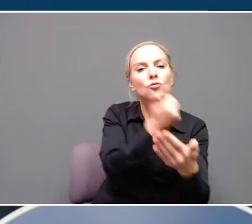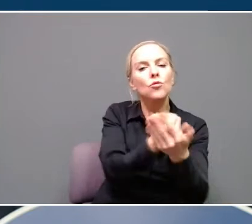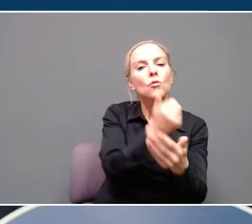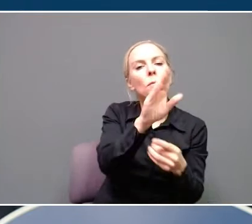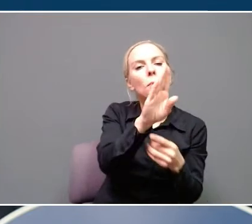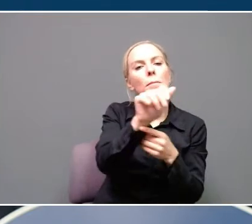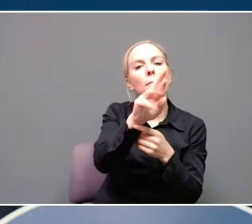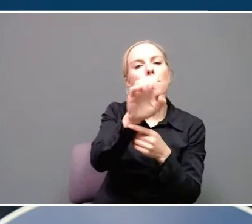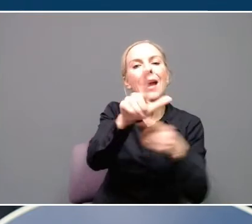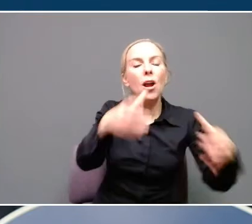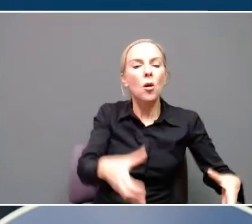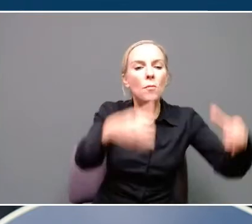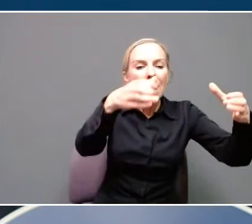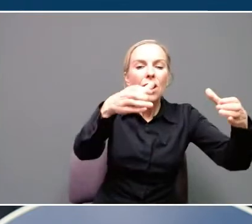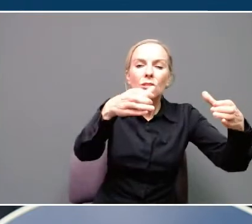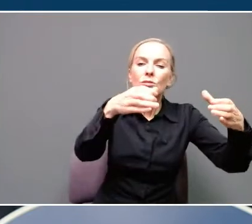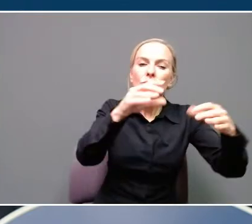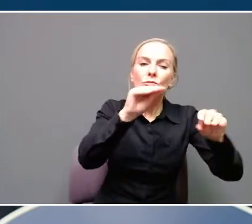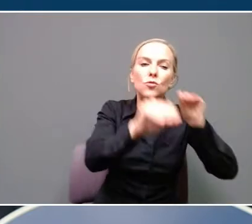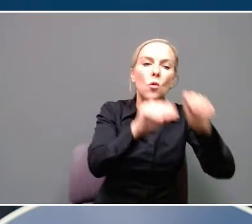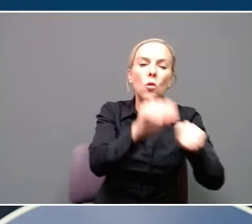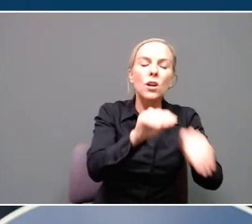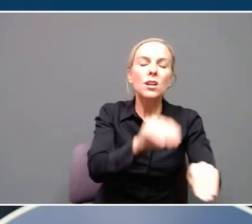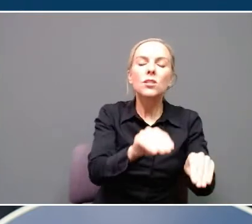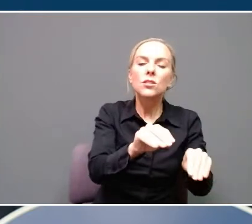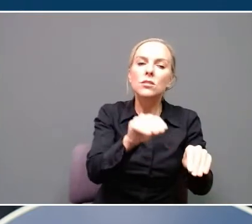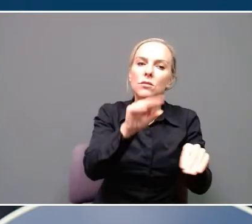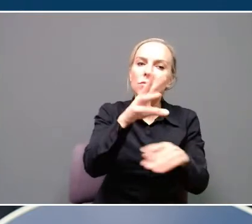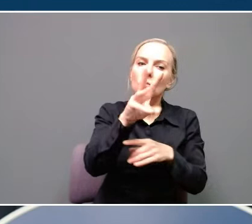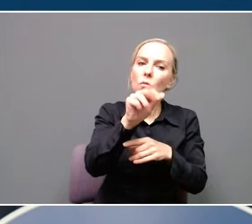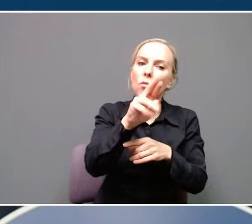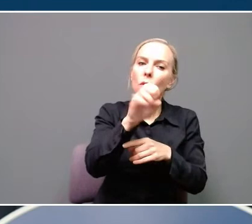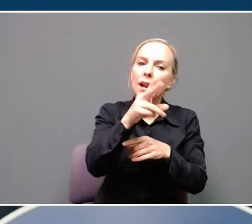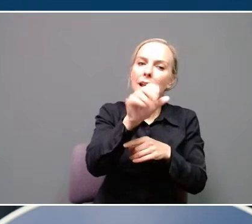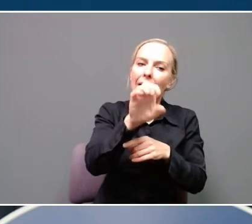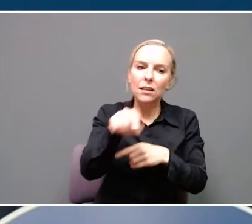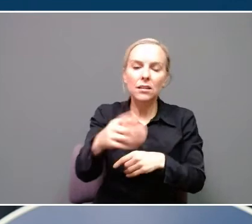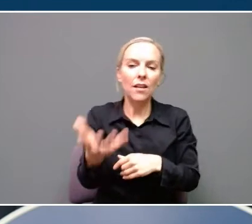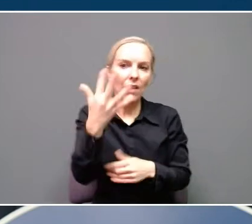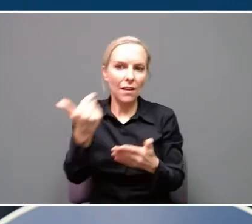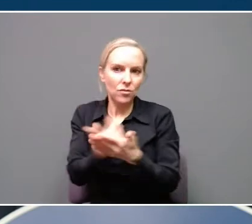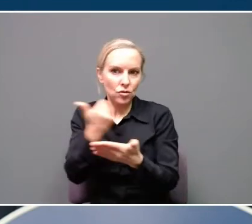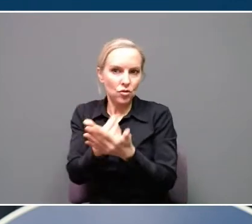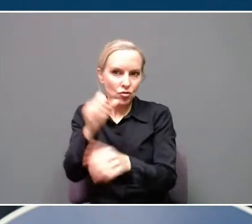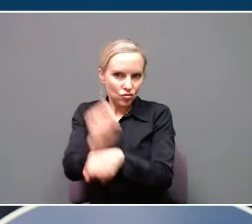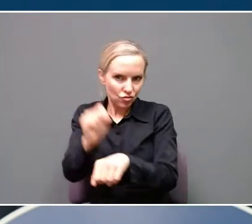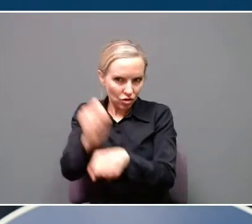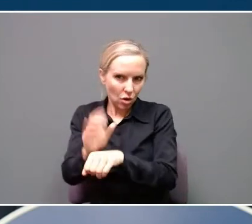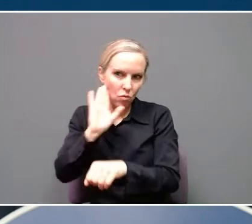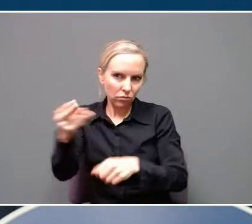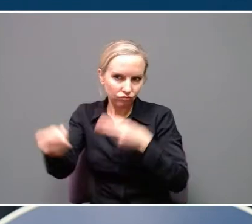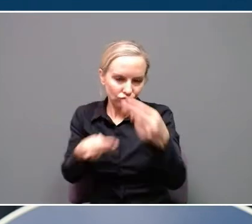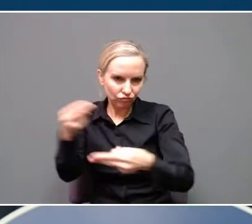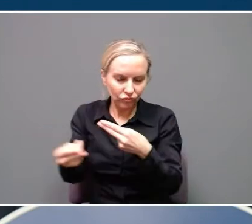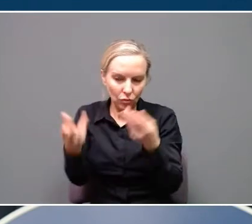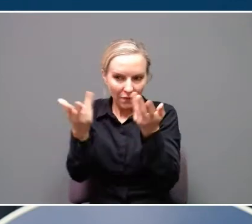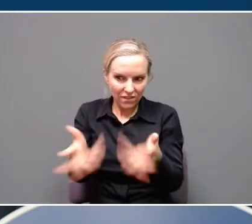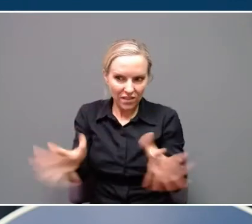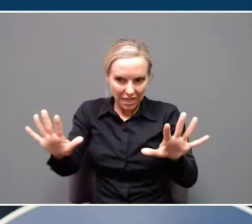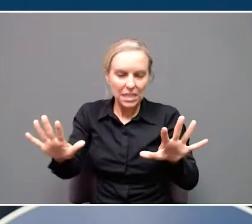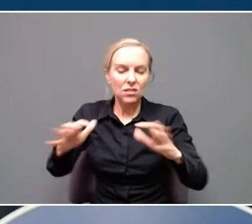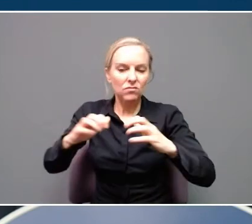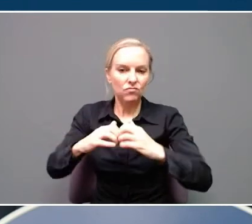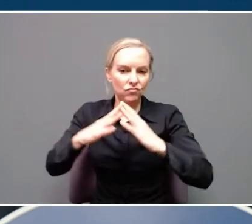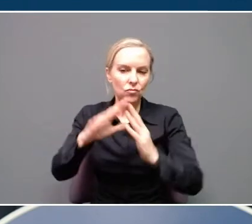to meet growing demand. The project is creating 5 new jobs upon its completion in 2023. This follows growth